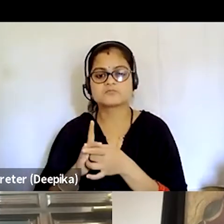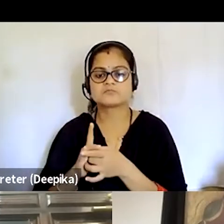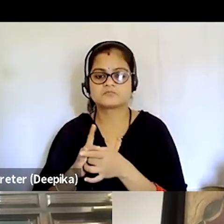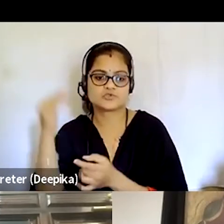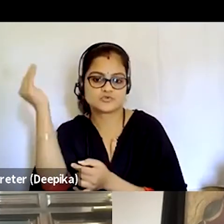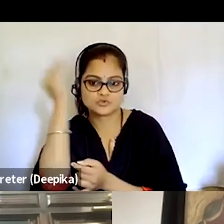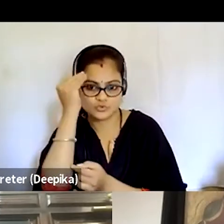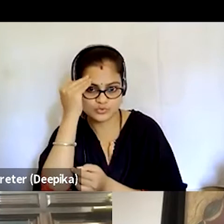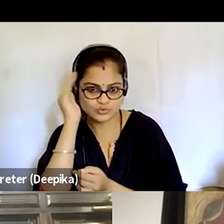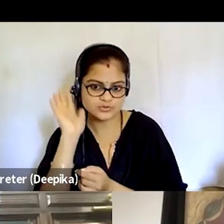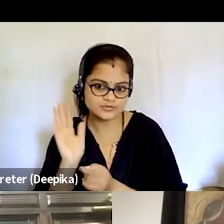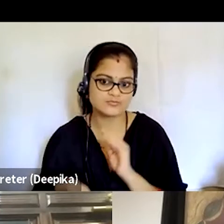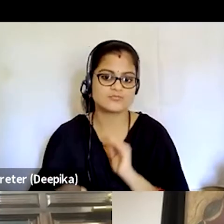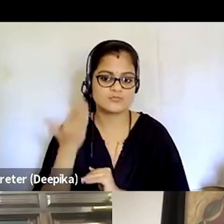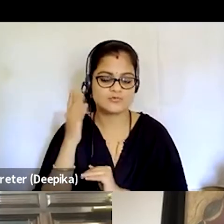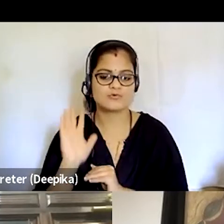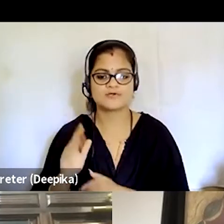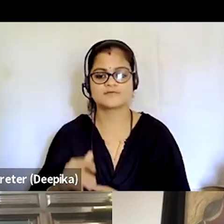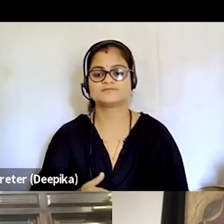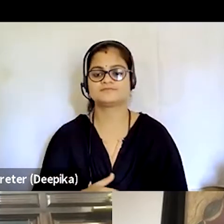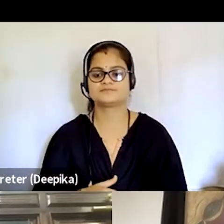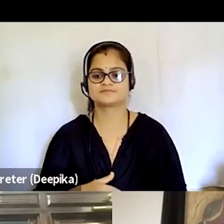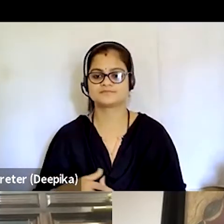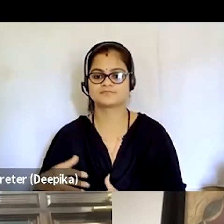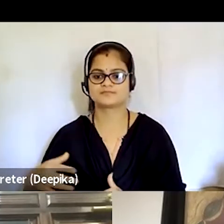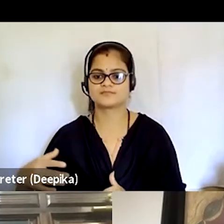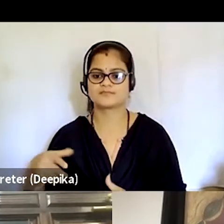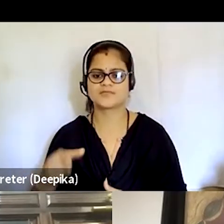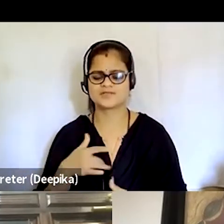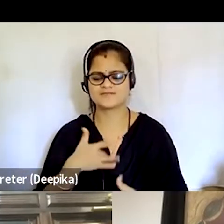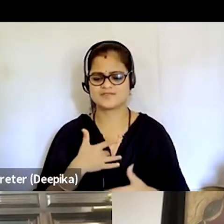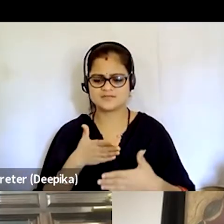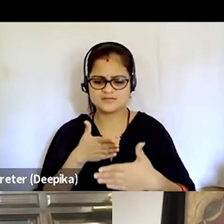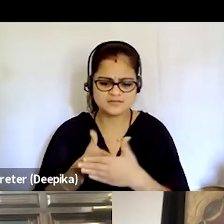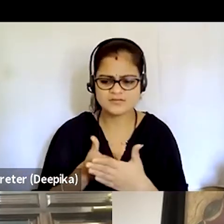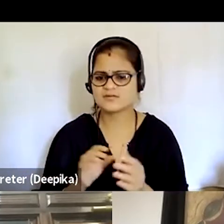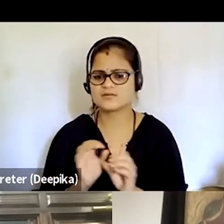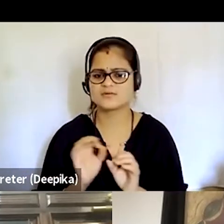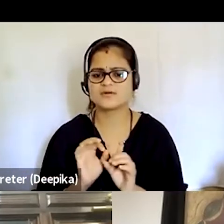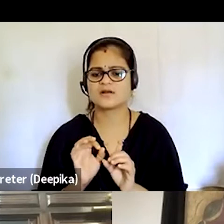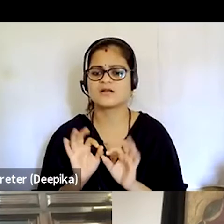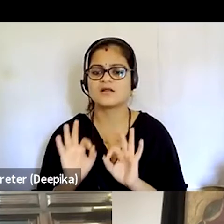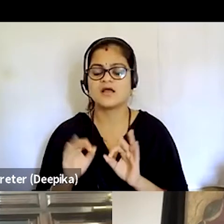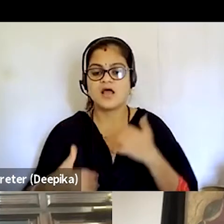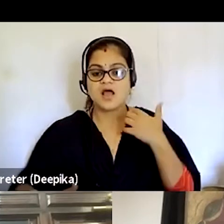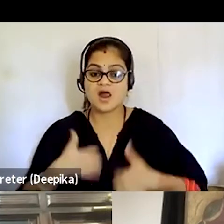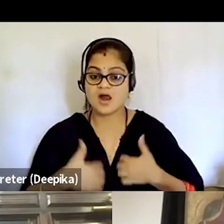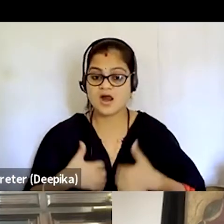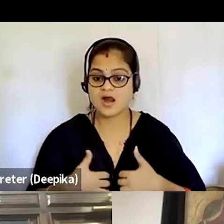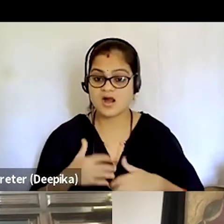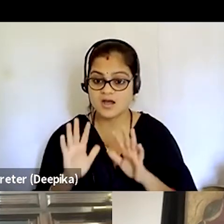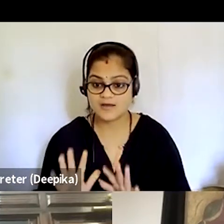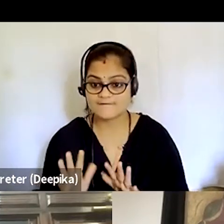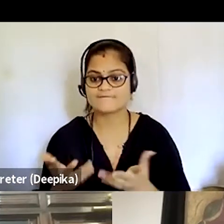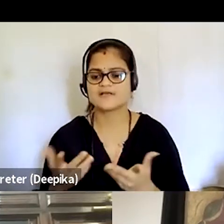these giant leaps, these giant risks, because you never looked at it as a risk. Yes. They were always really curious about what was